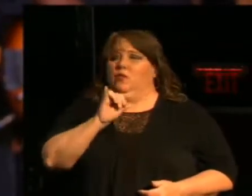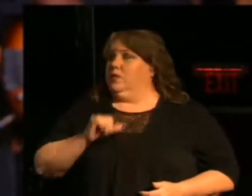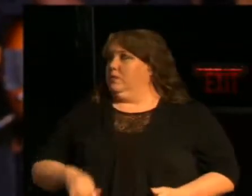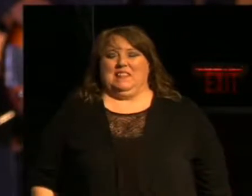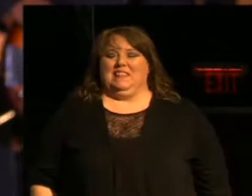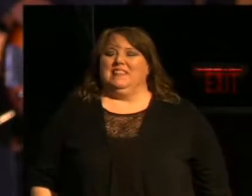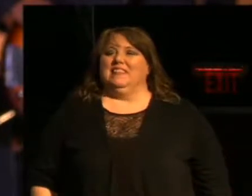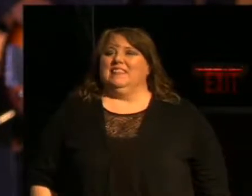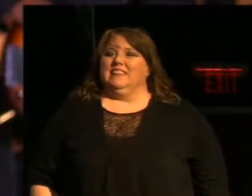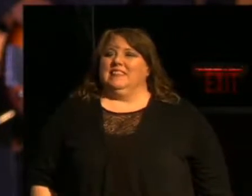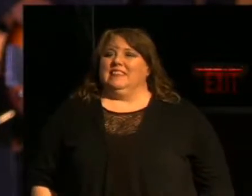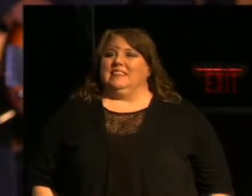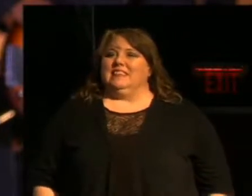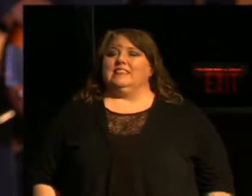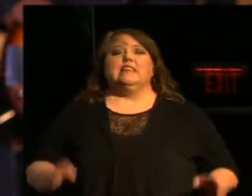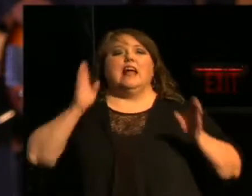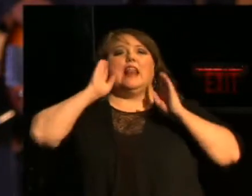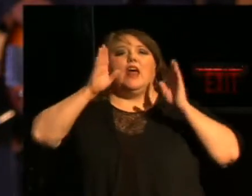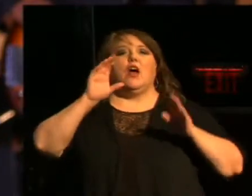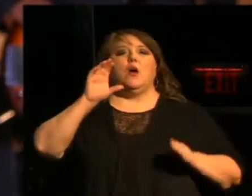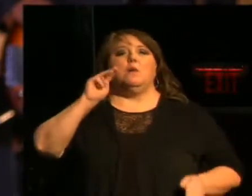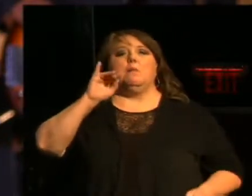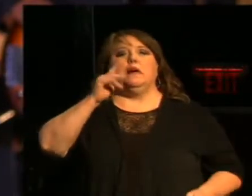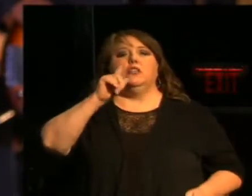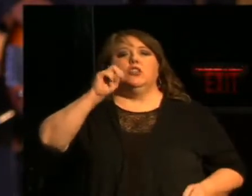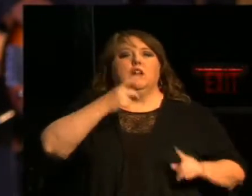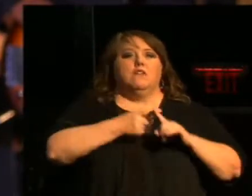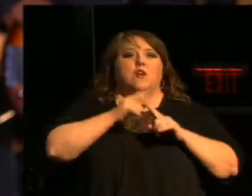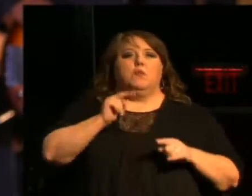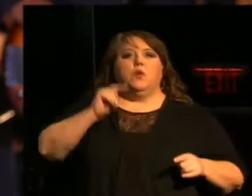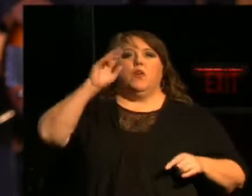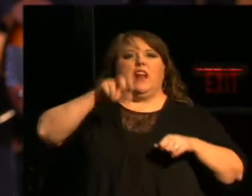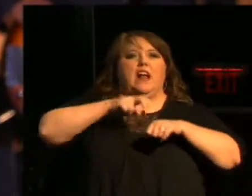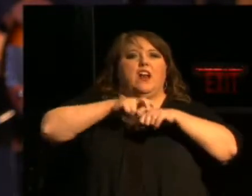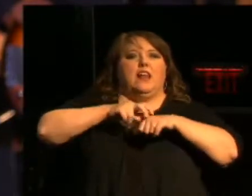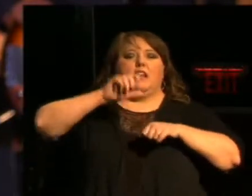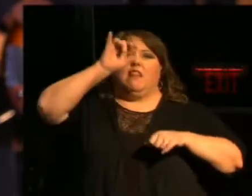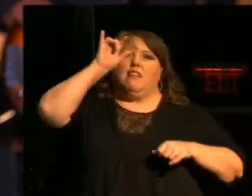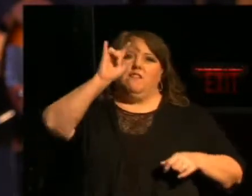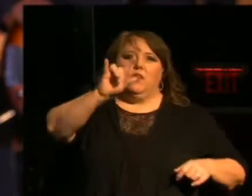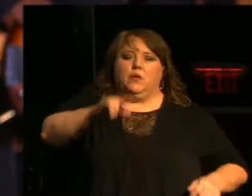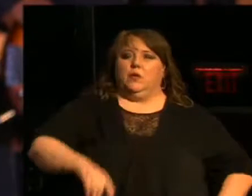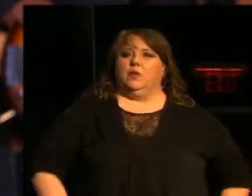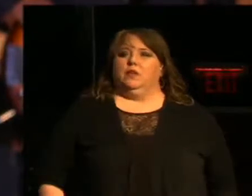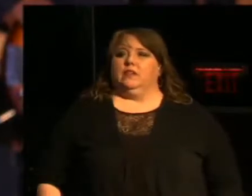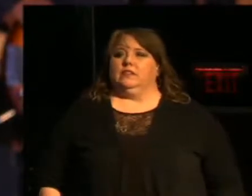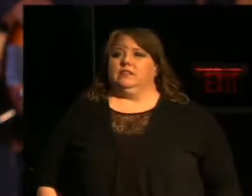Like you would again 100 billion times.